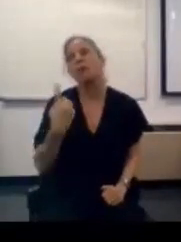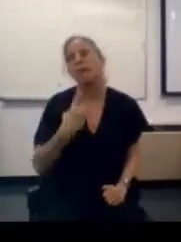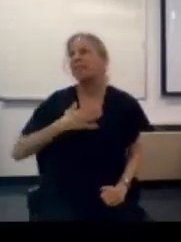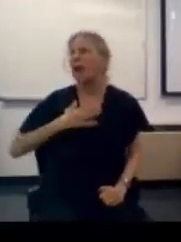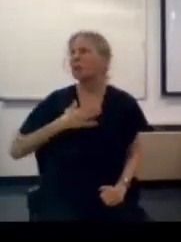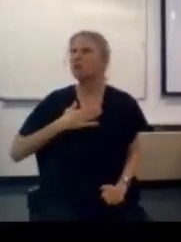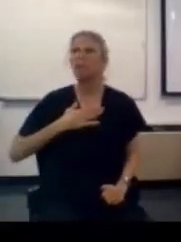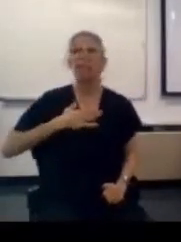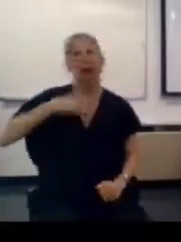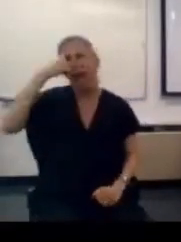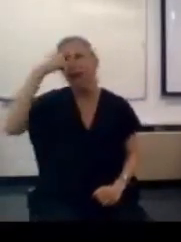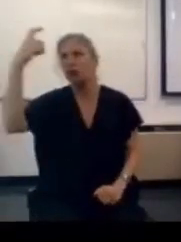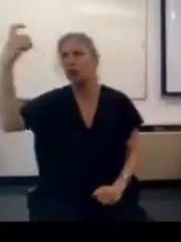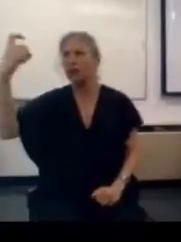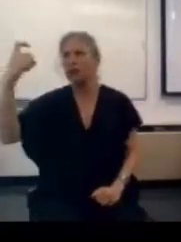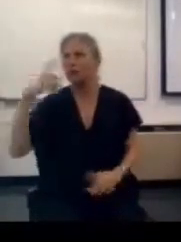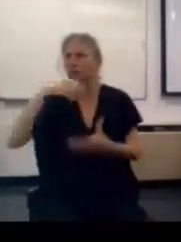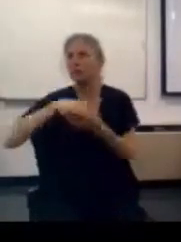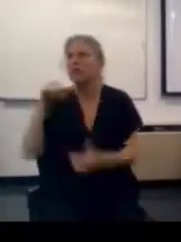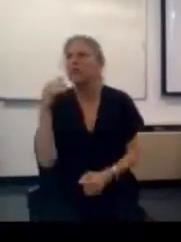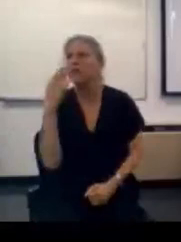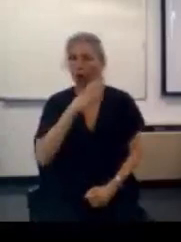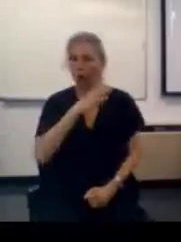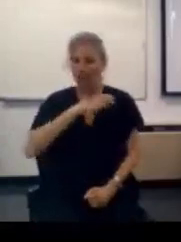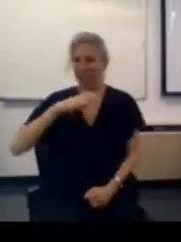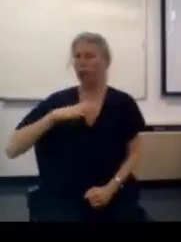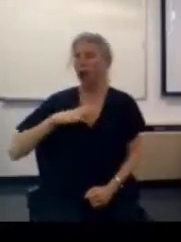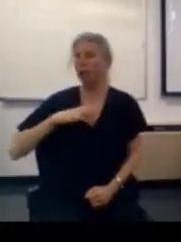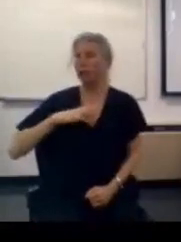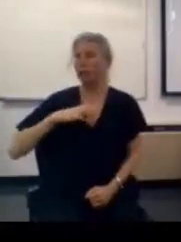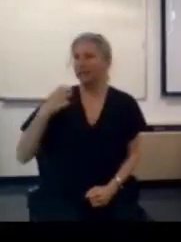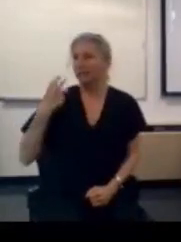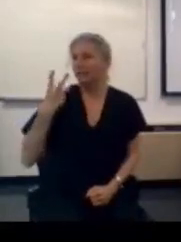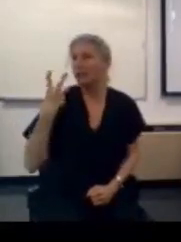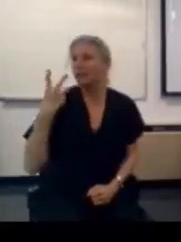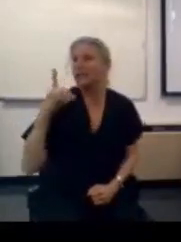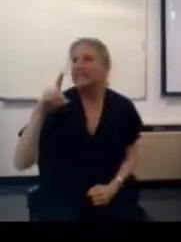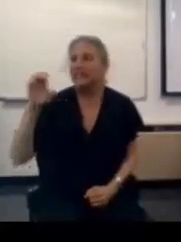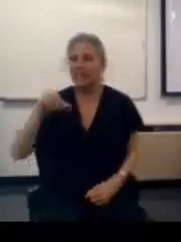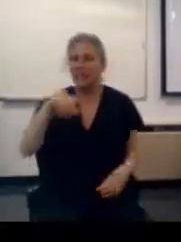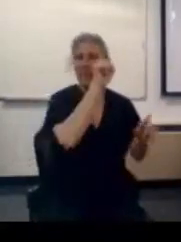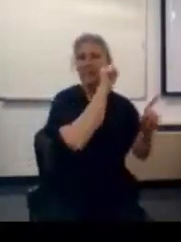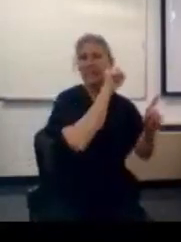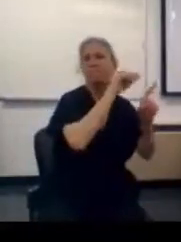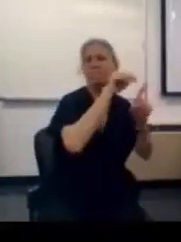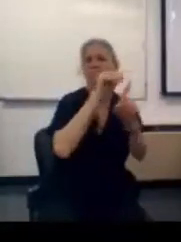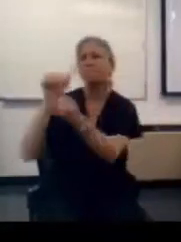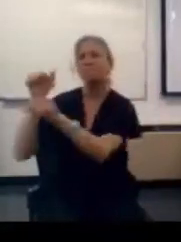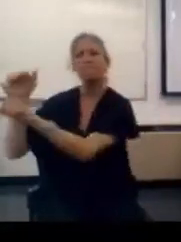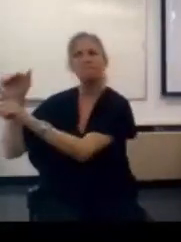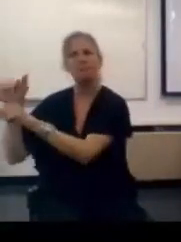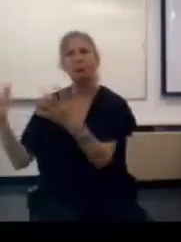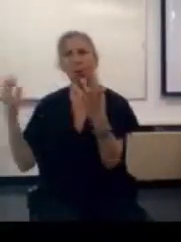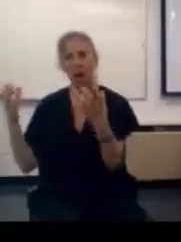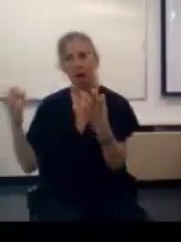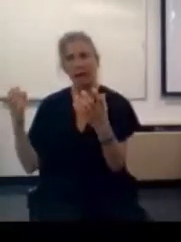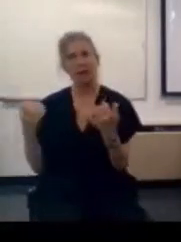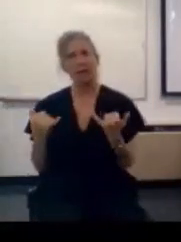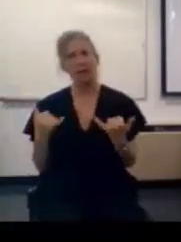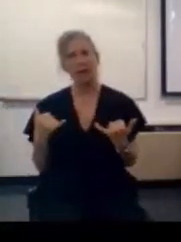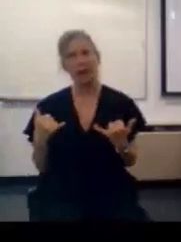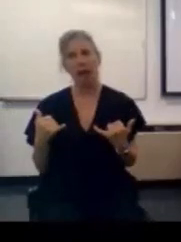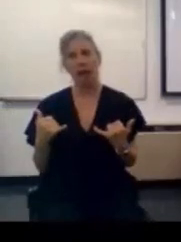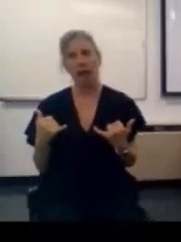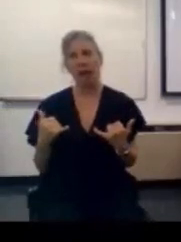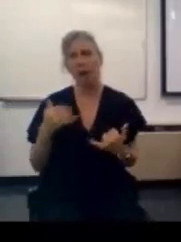And I had always wanted, that was like my bucket list, I always wanted a job where I would be in Congress and walking the halls and, you know, knocking on doors of